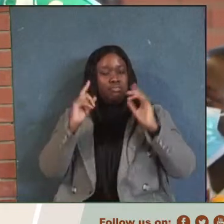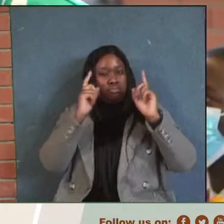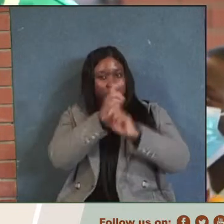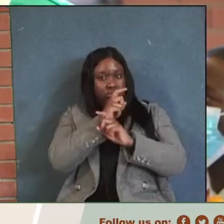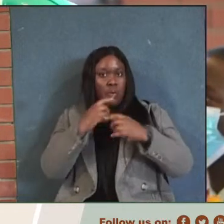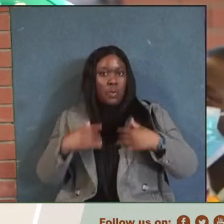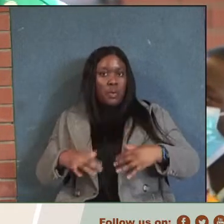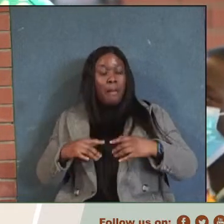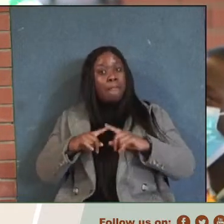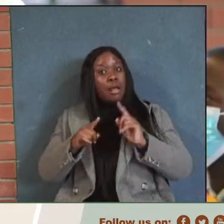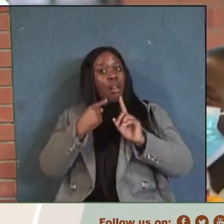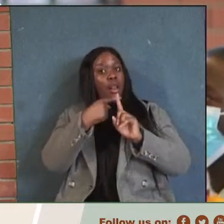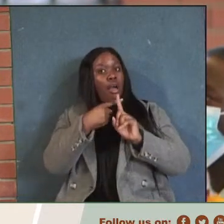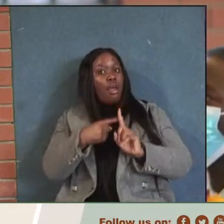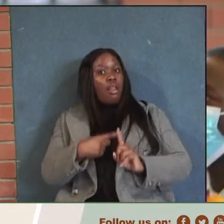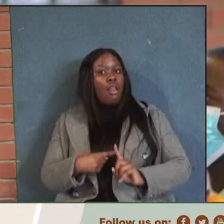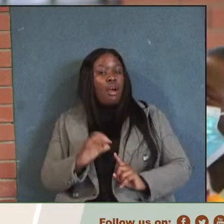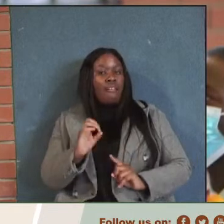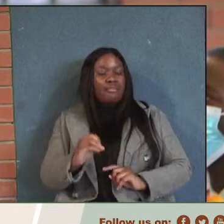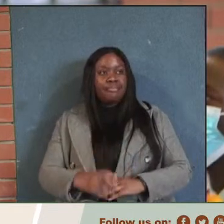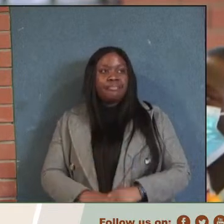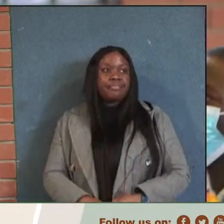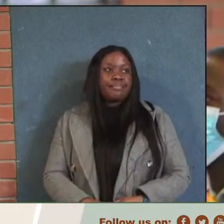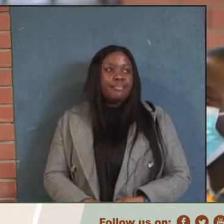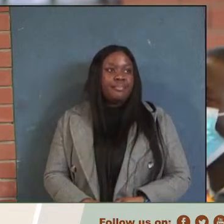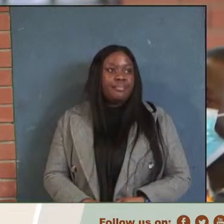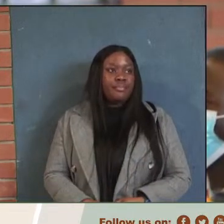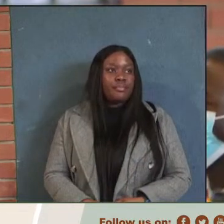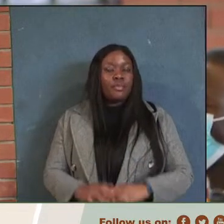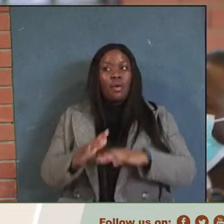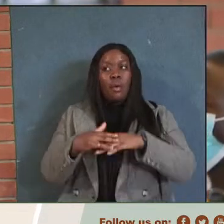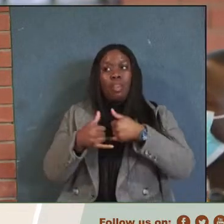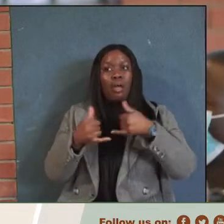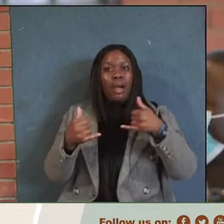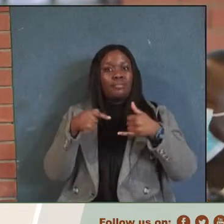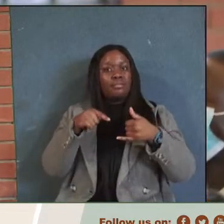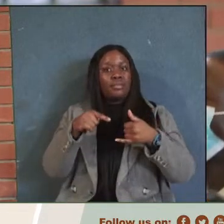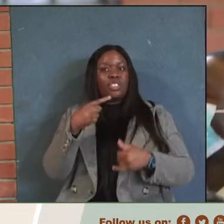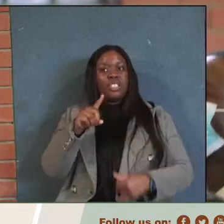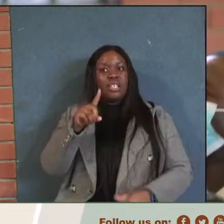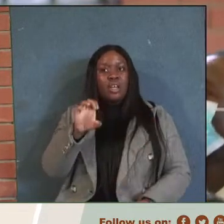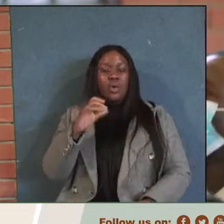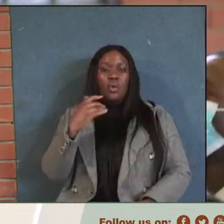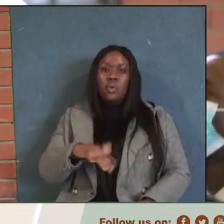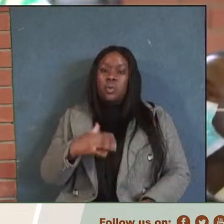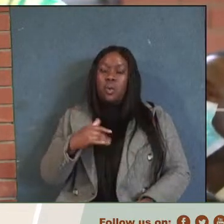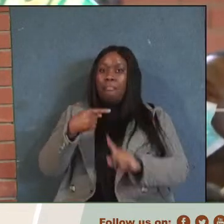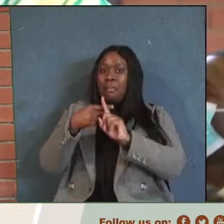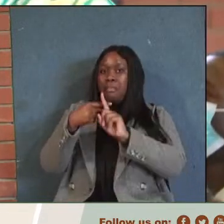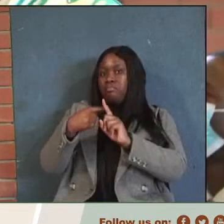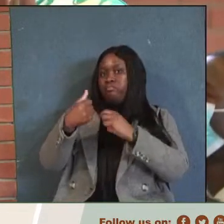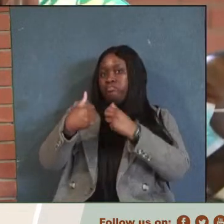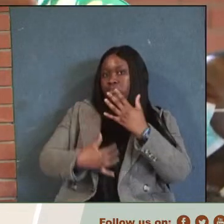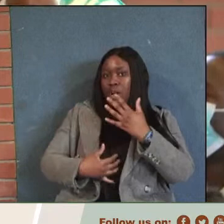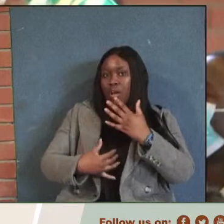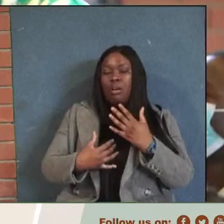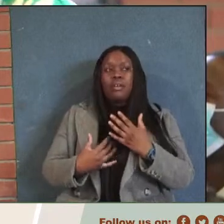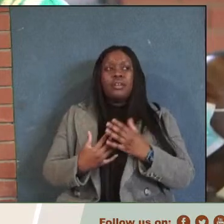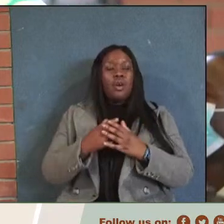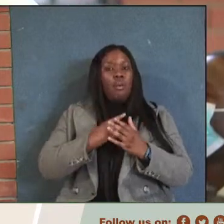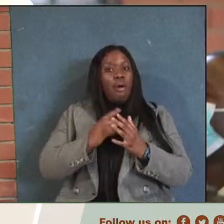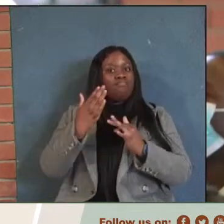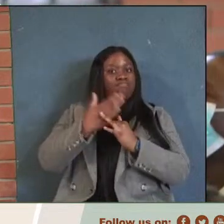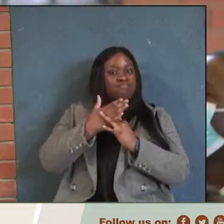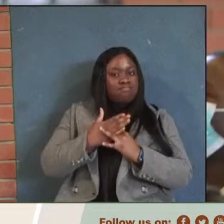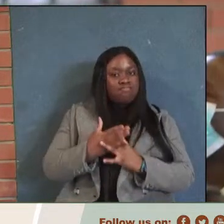of advantages. The benefits of online GDE application are evident in terms of increasing